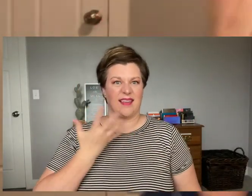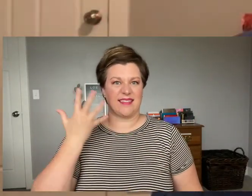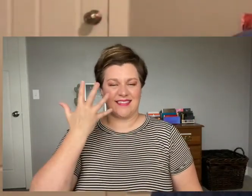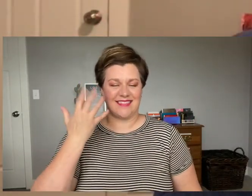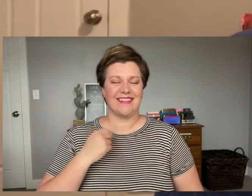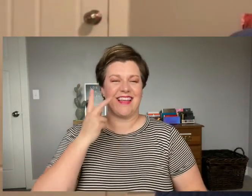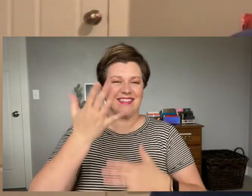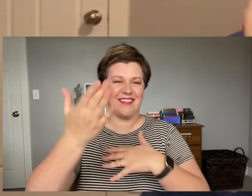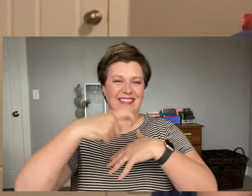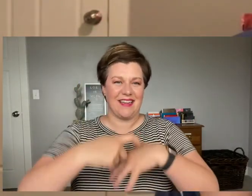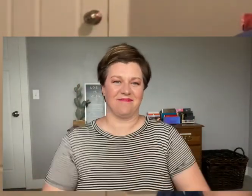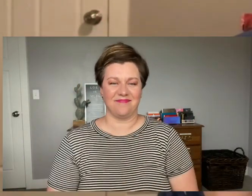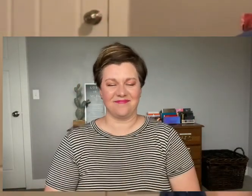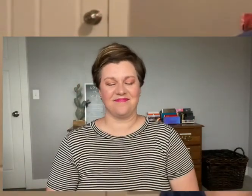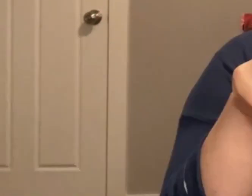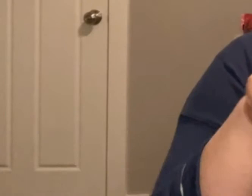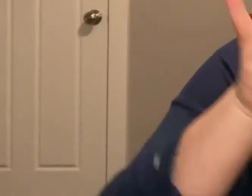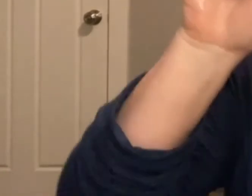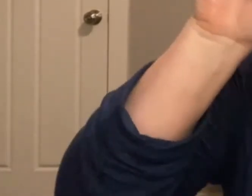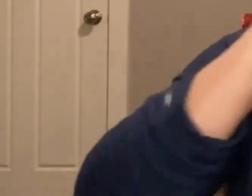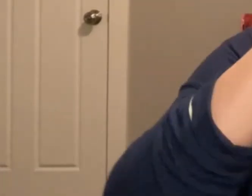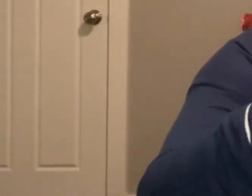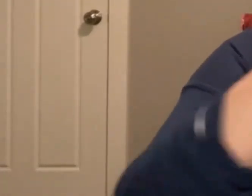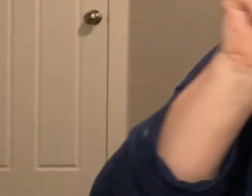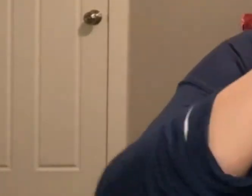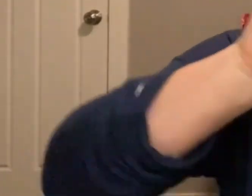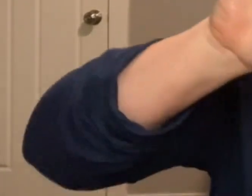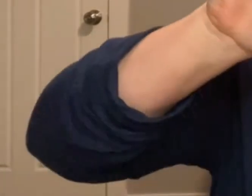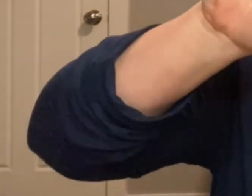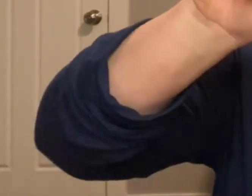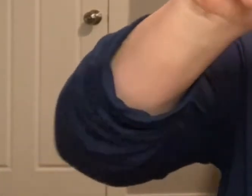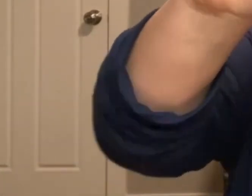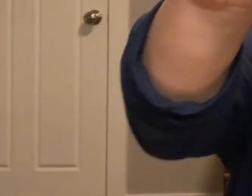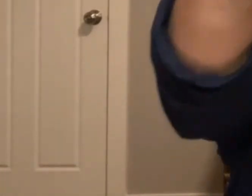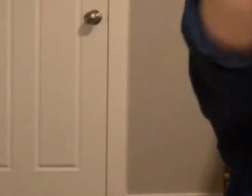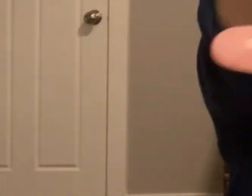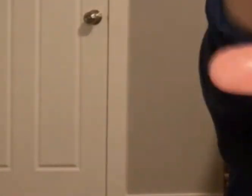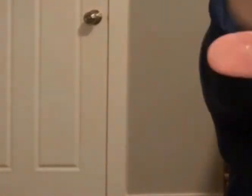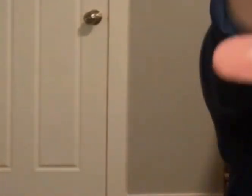subscribe, and ring that bell. And I will see you guys next time. Love you, mean it. Bye.